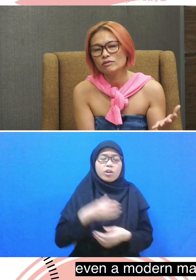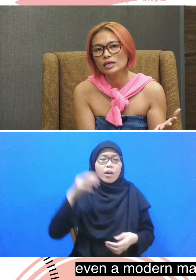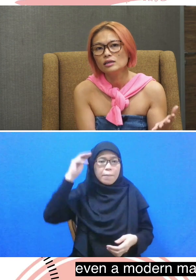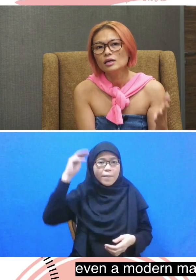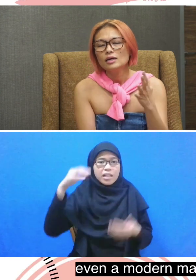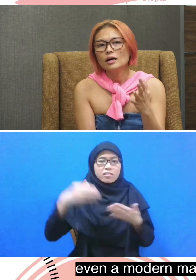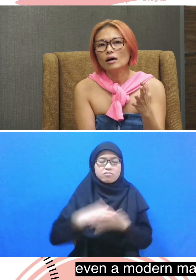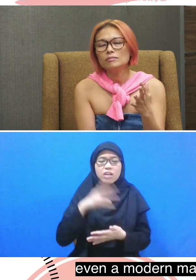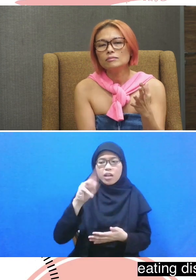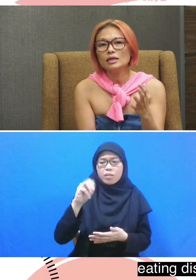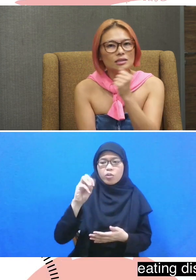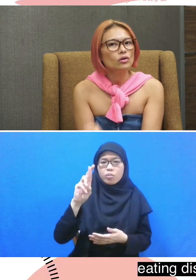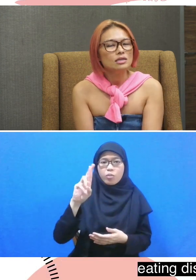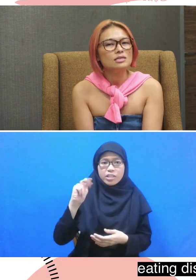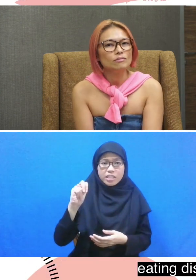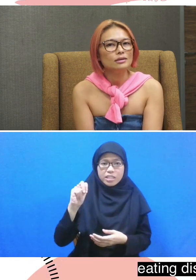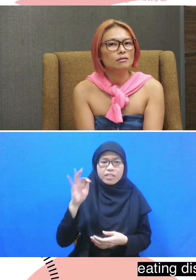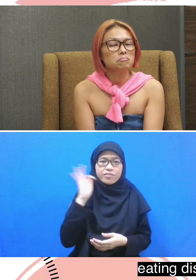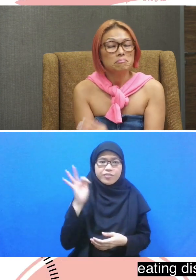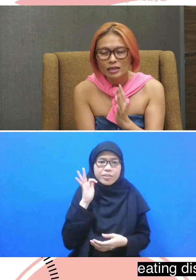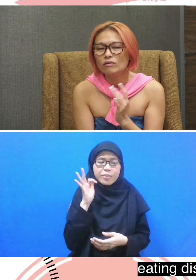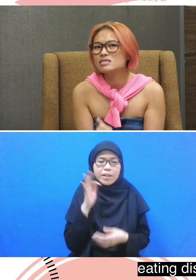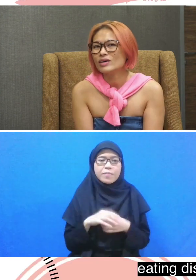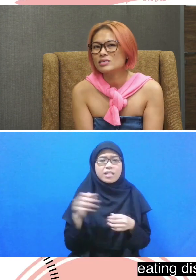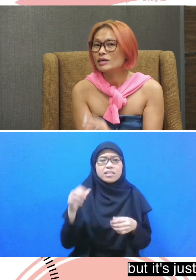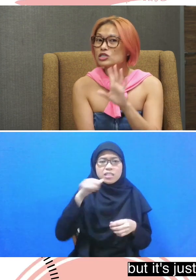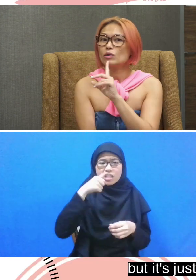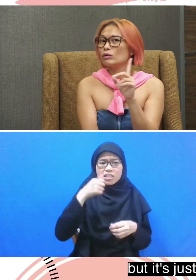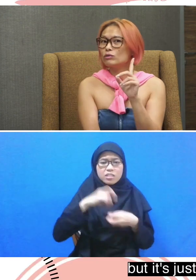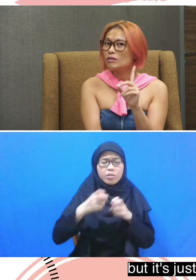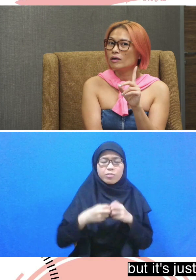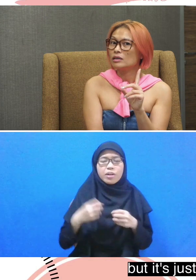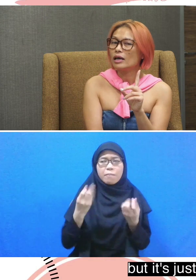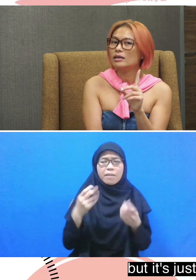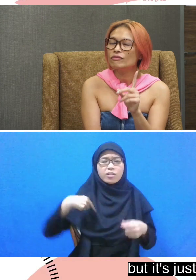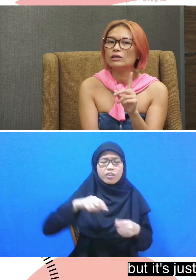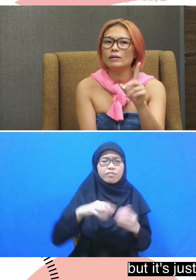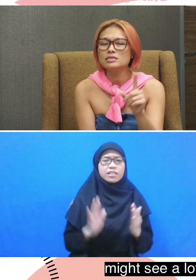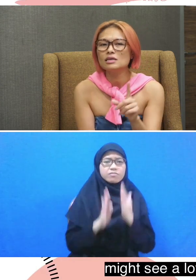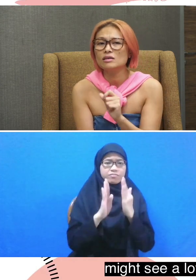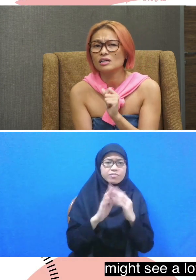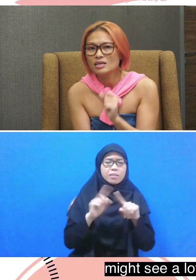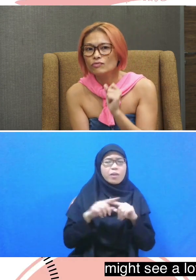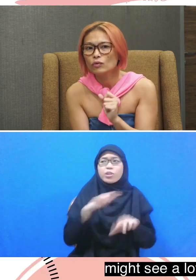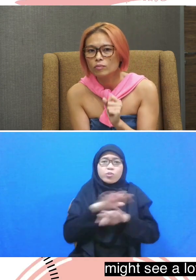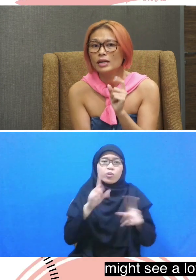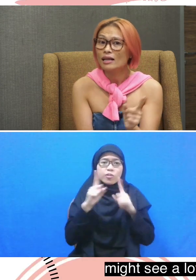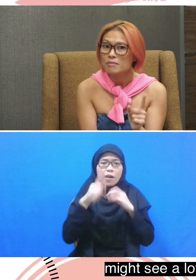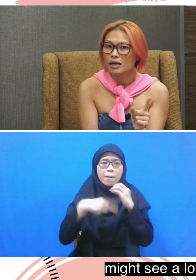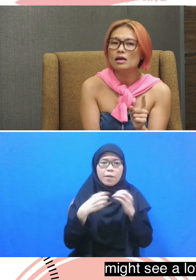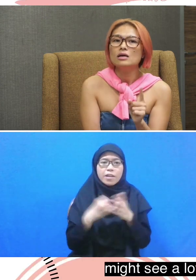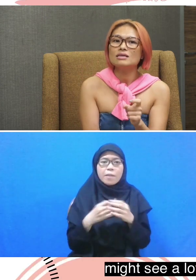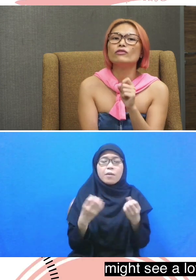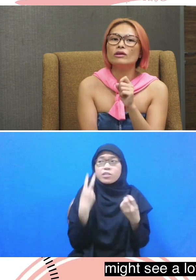actually feel, eating disorder is something that many of us face, but it's just that we don't talk about it. And in fact, you might see a lot of successful women and